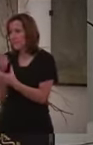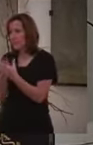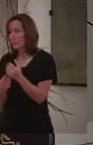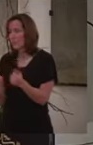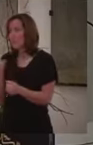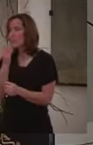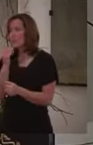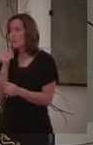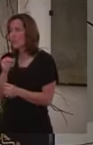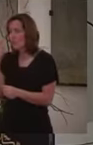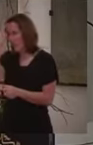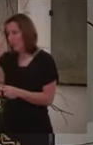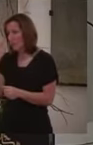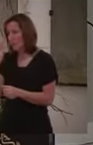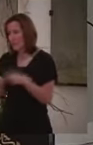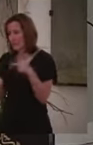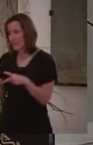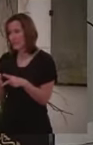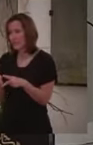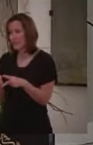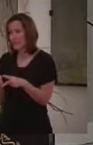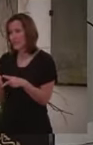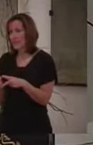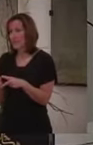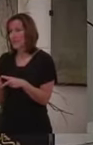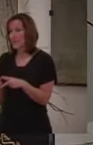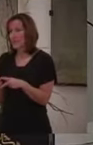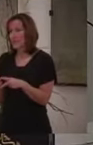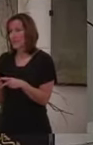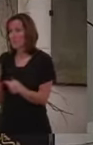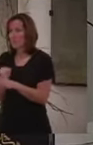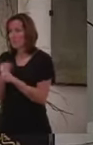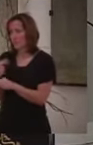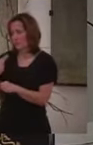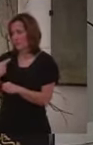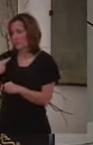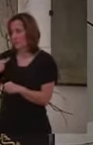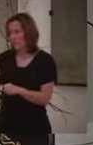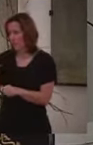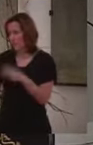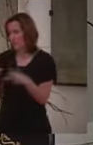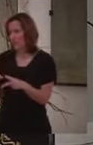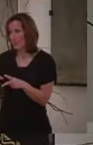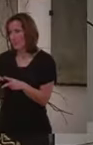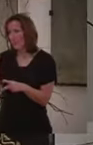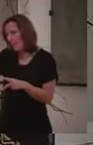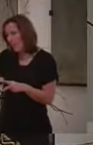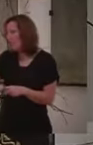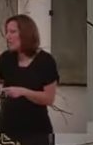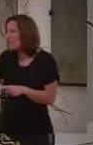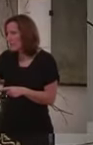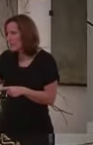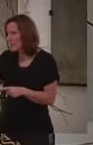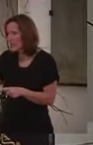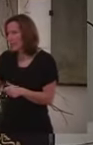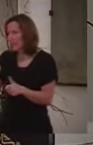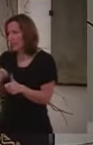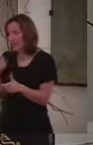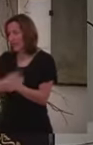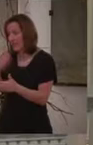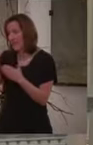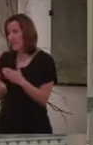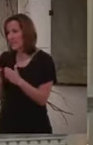Both Jew and Roman citizen, he rattled the cages of religion and politics, and he was finally executed for